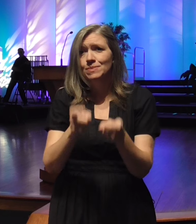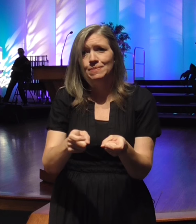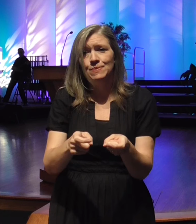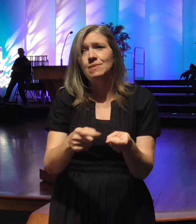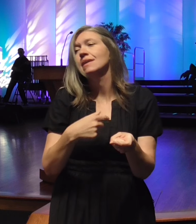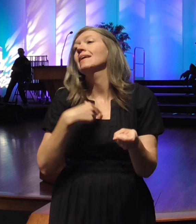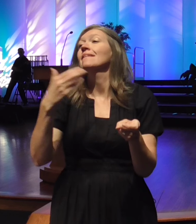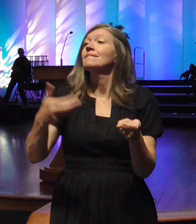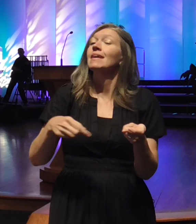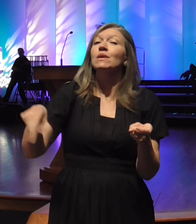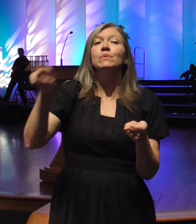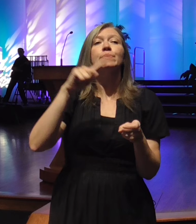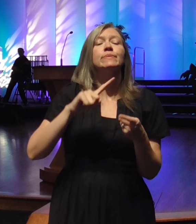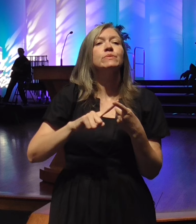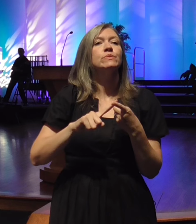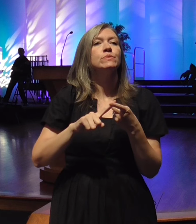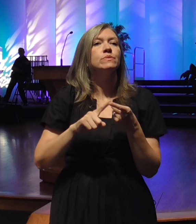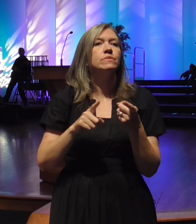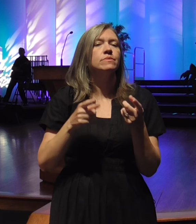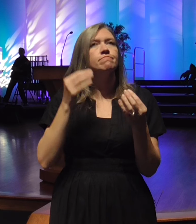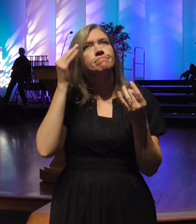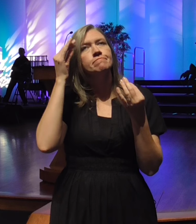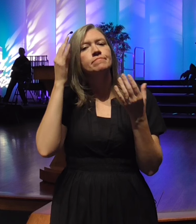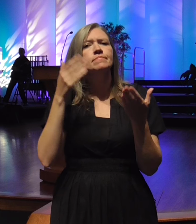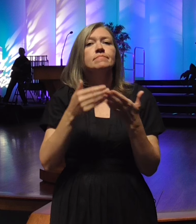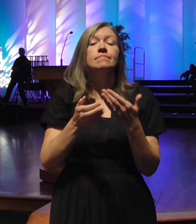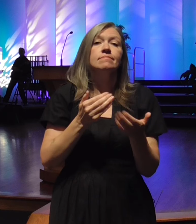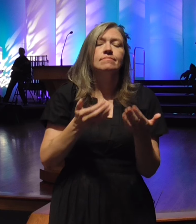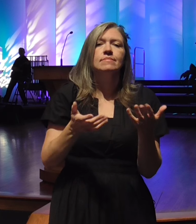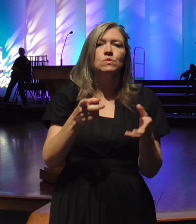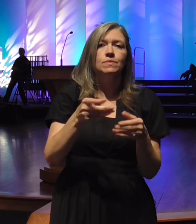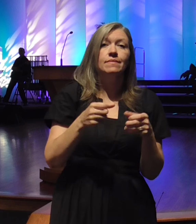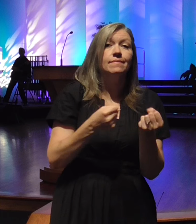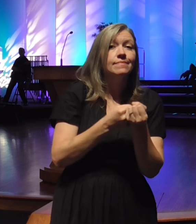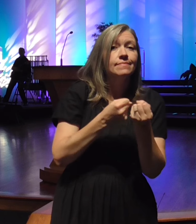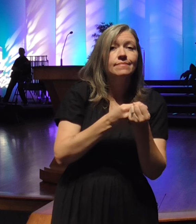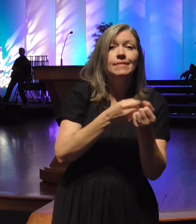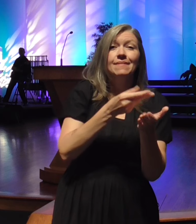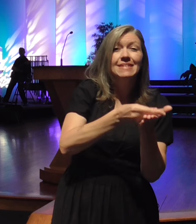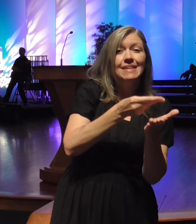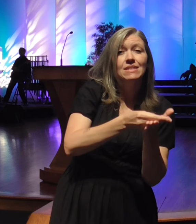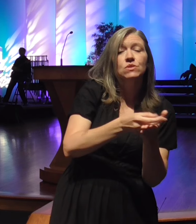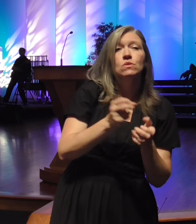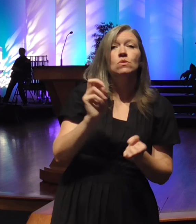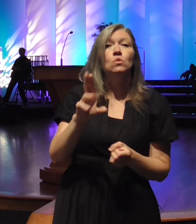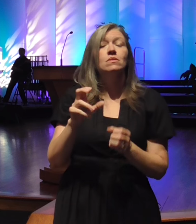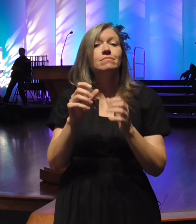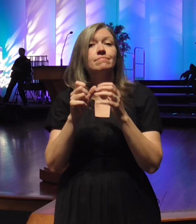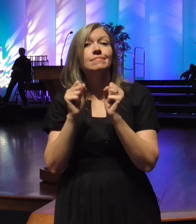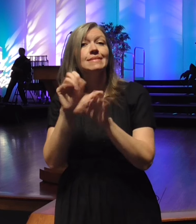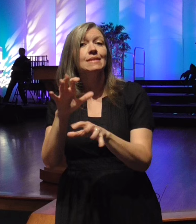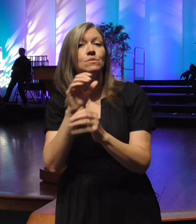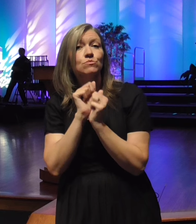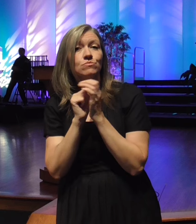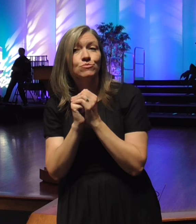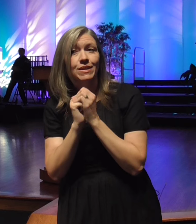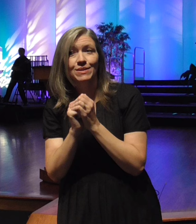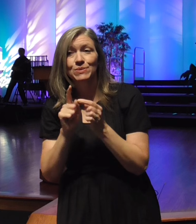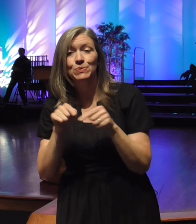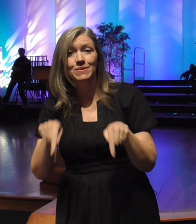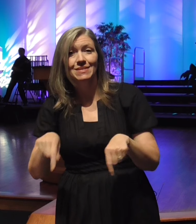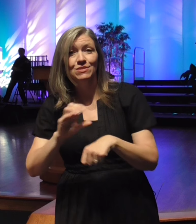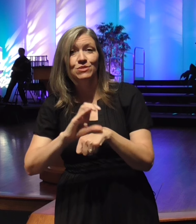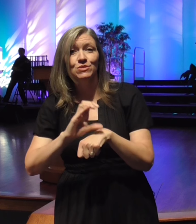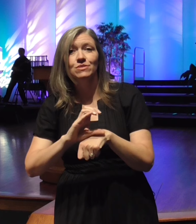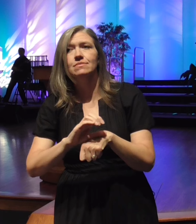has led us all into and is such a contributor to. I invite you to dedicate whatever you do, whether you